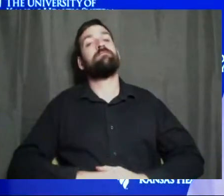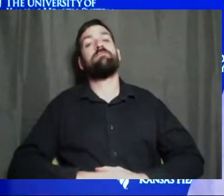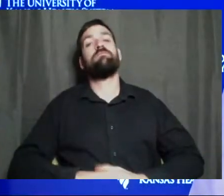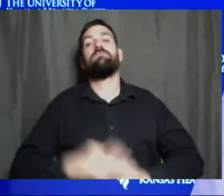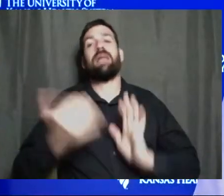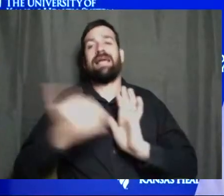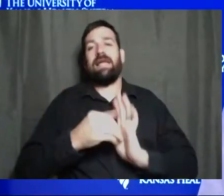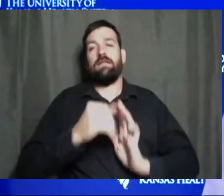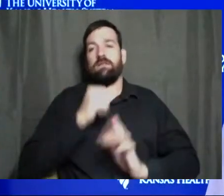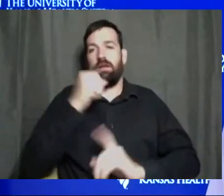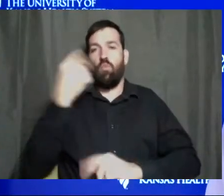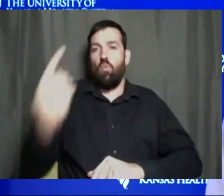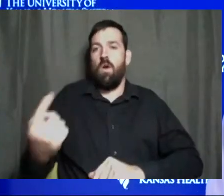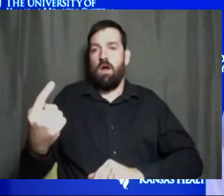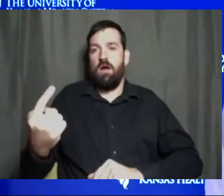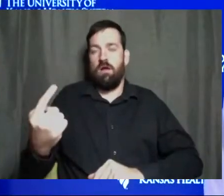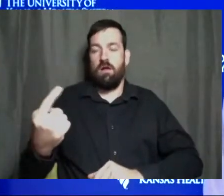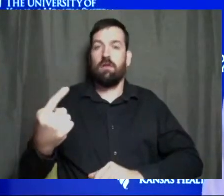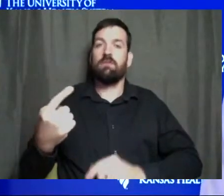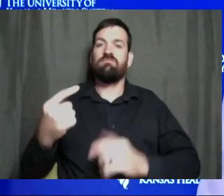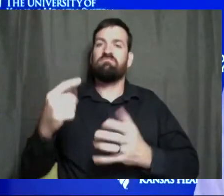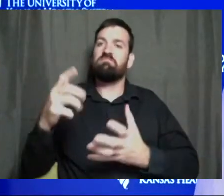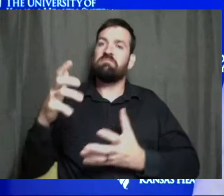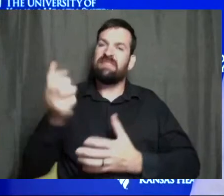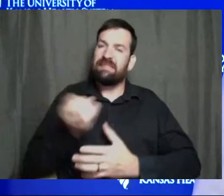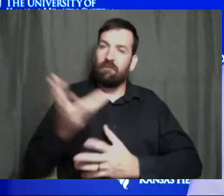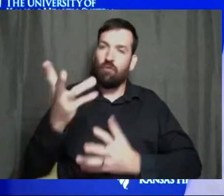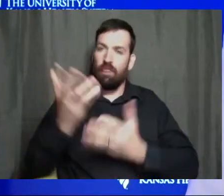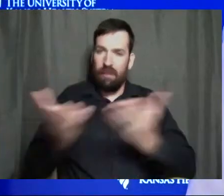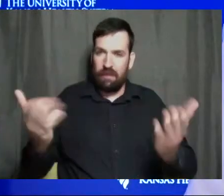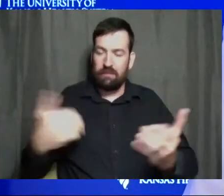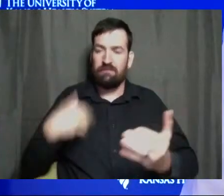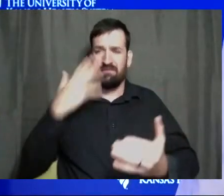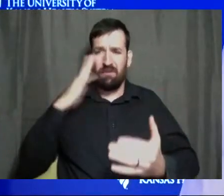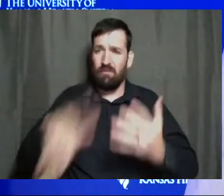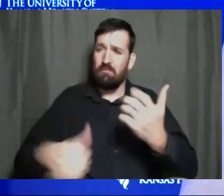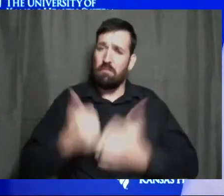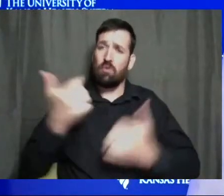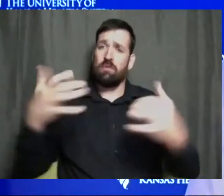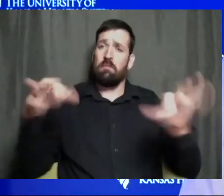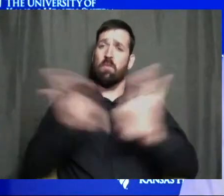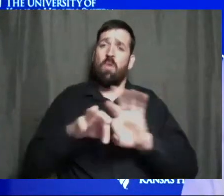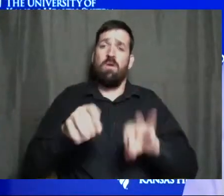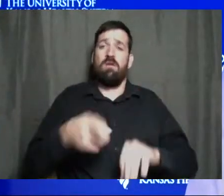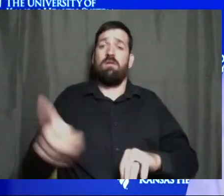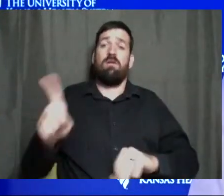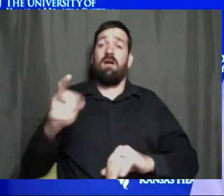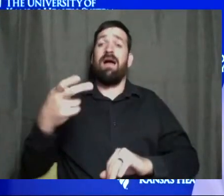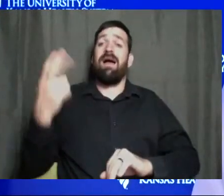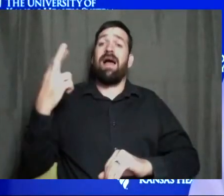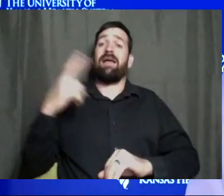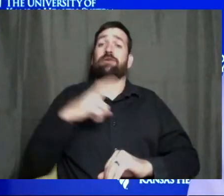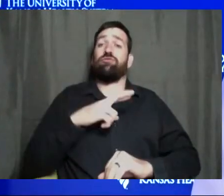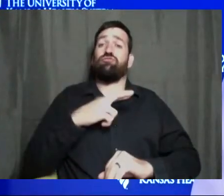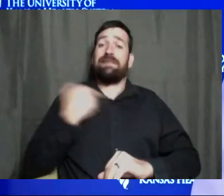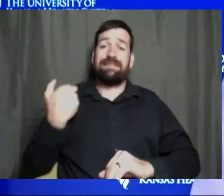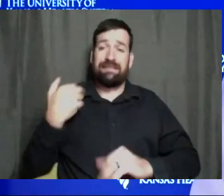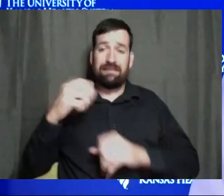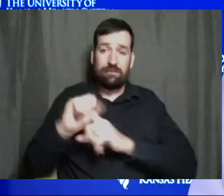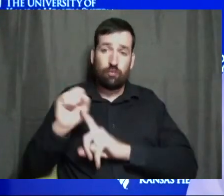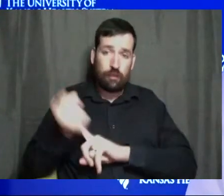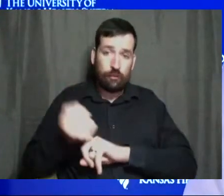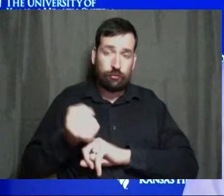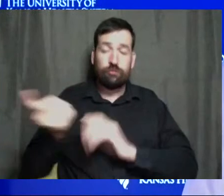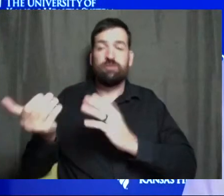it's a combination of things as well. But certainly we know, most importantly, especially in those high-risk situations, a new article